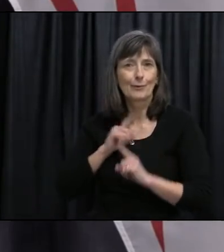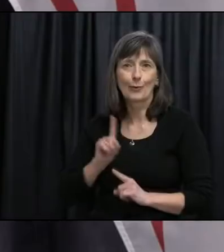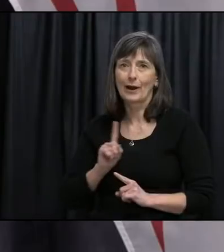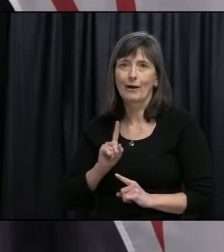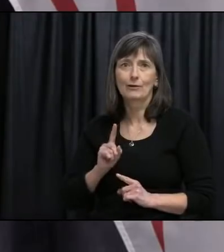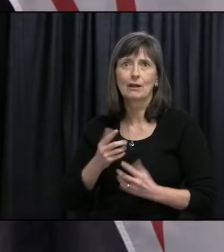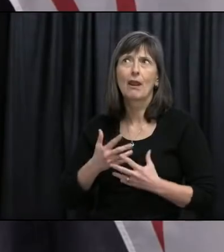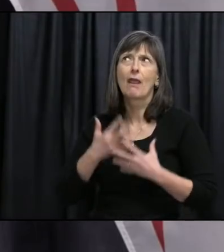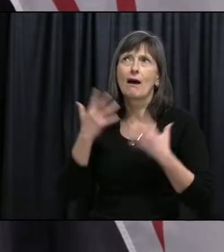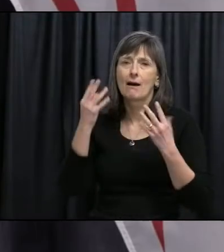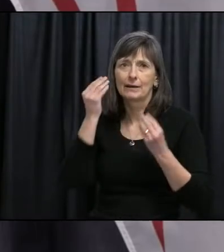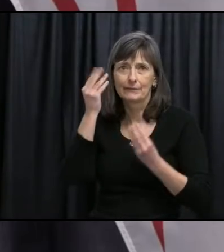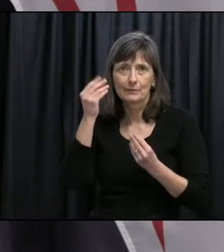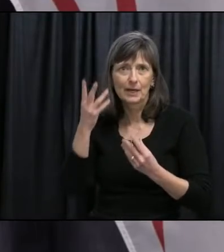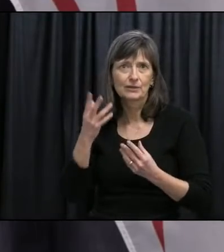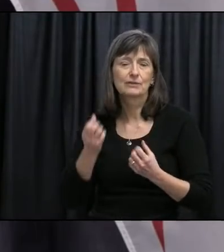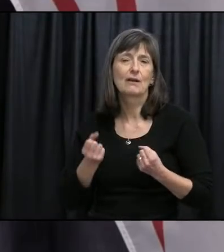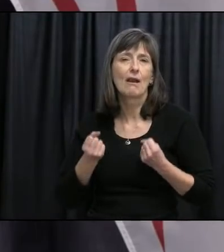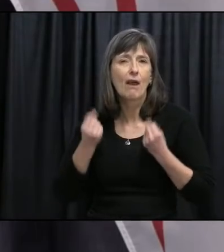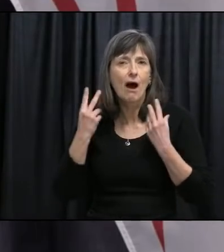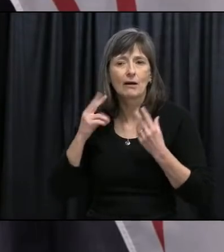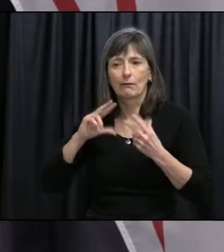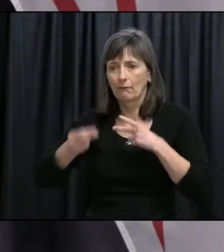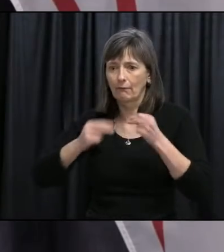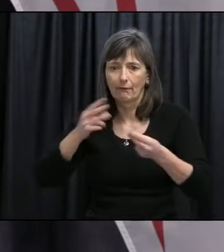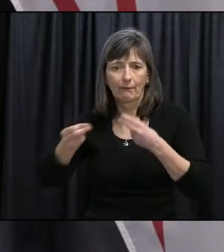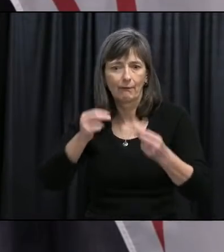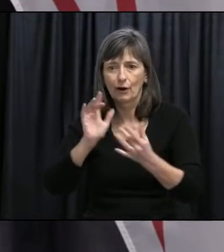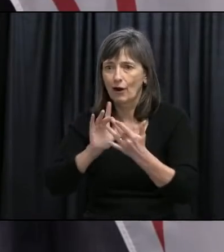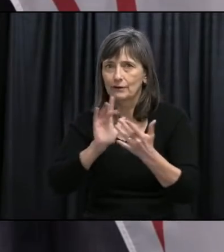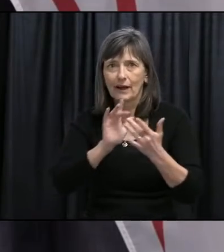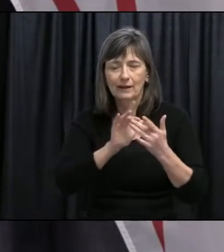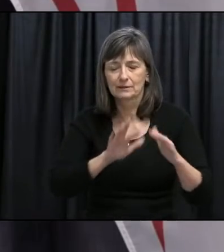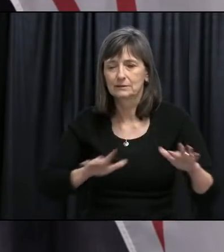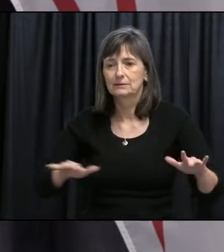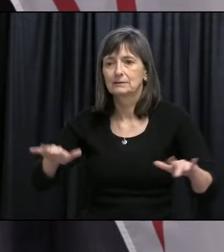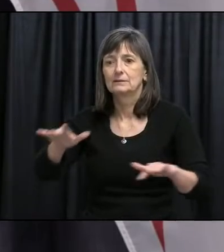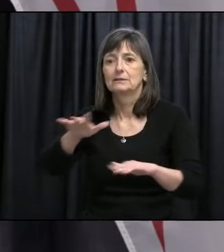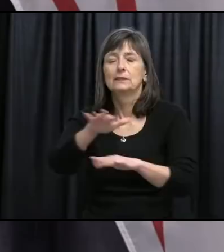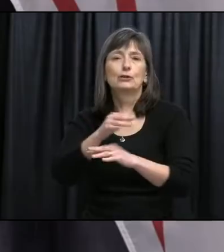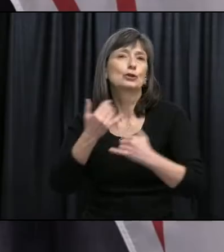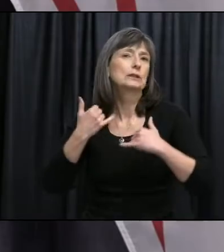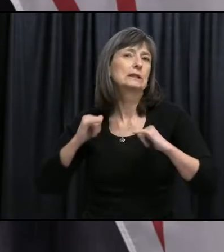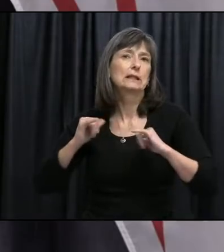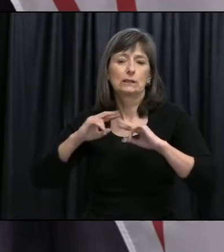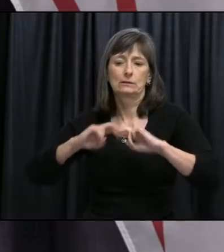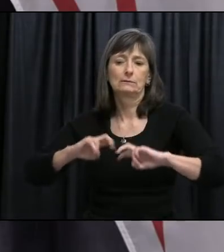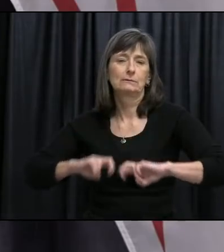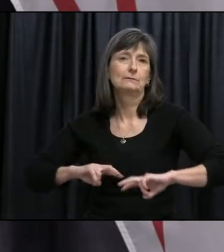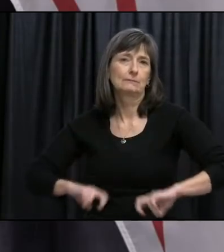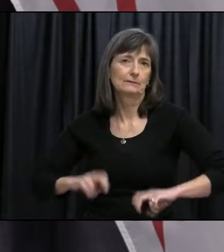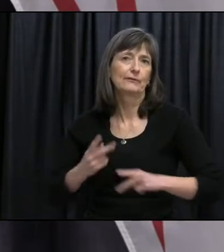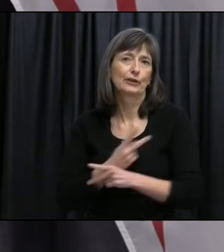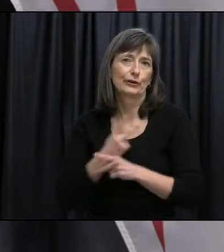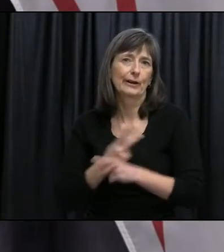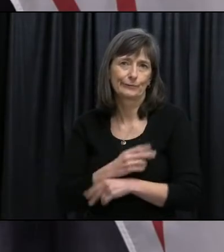about contacts that they have to mine through. So it is taking them a bit of time to get there.